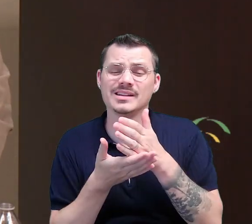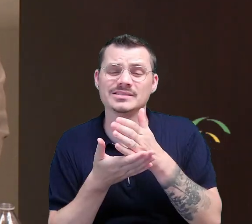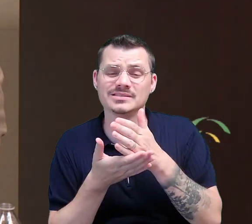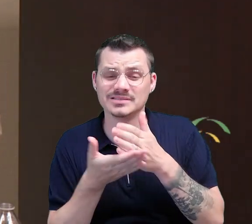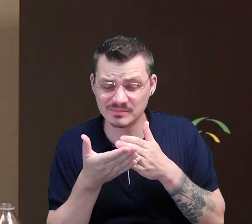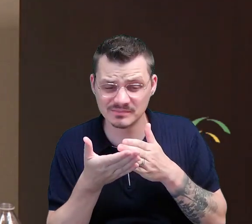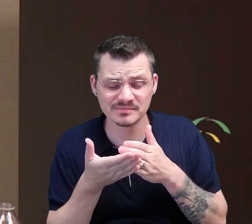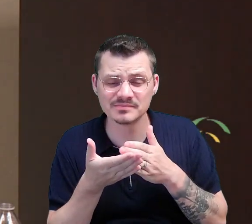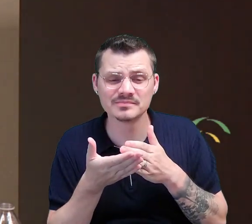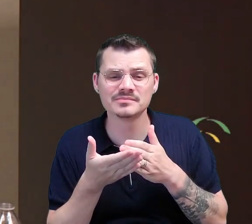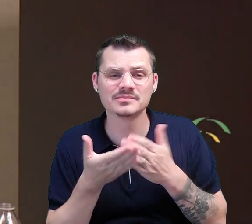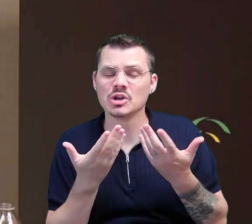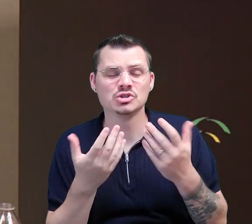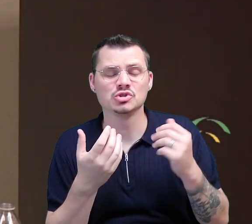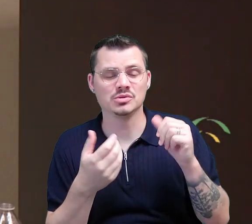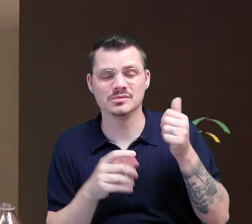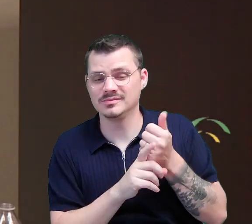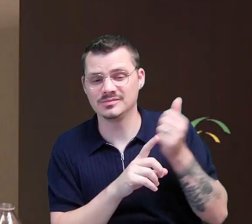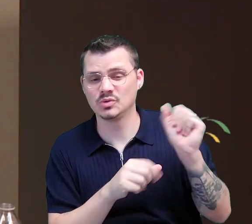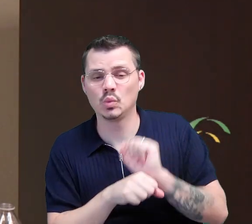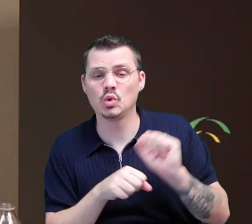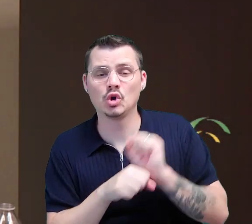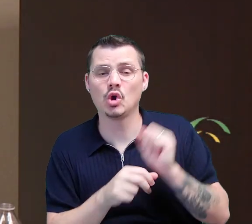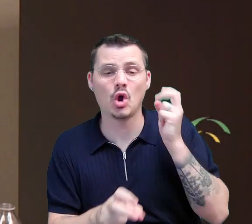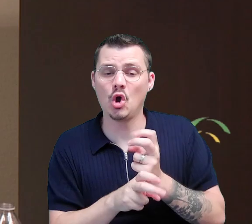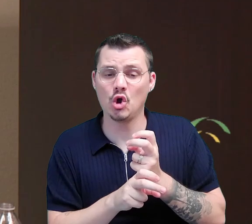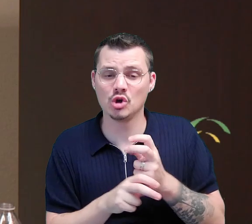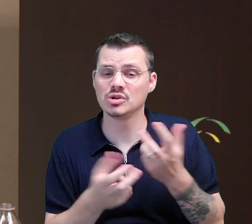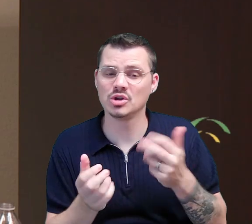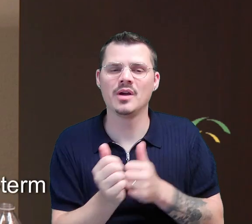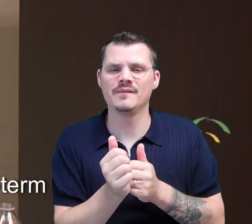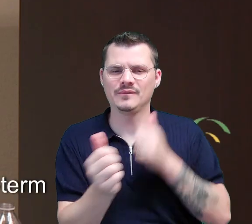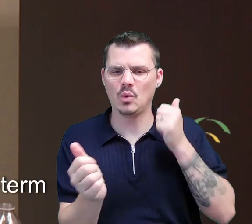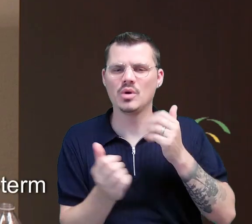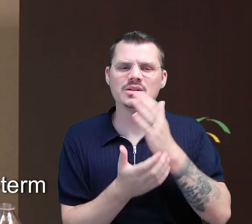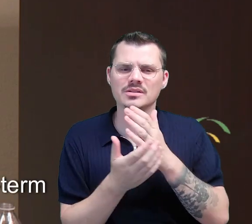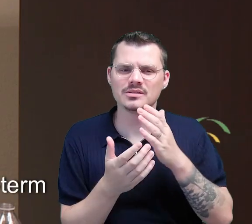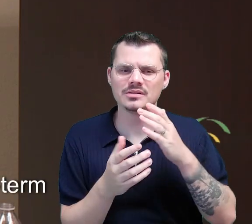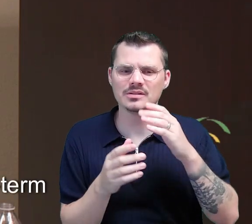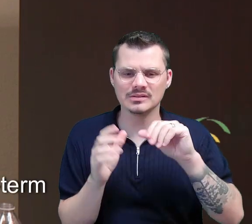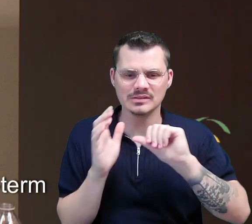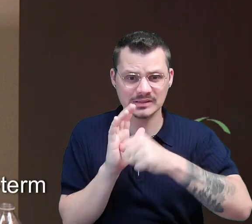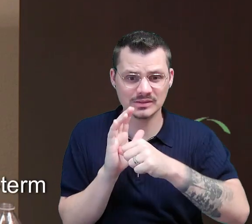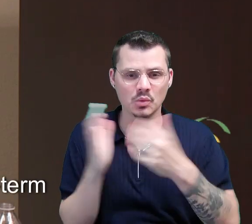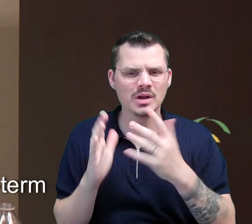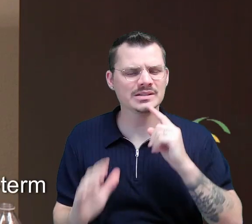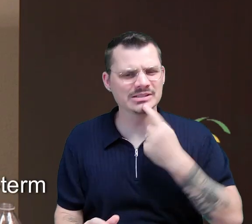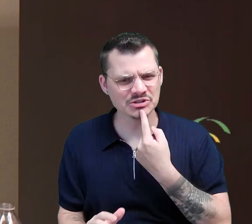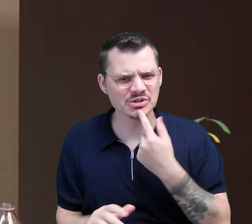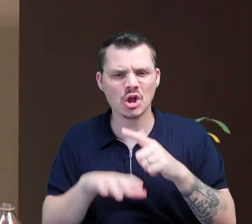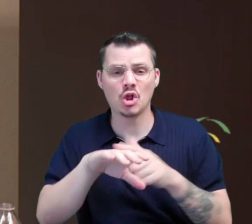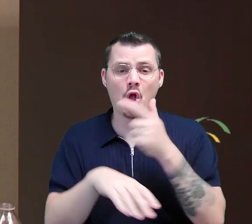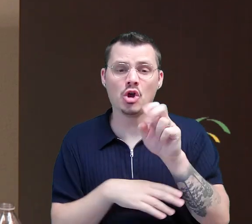some just work very, very hard to avoid listing some of the more serious